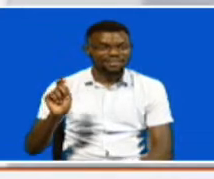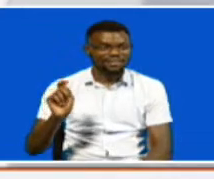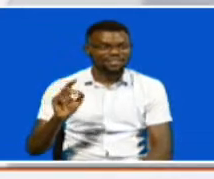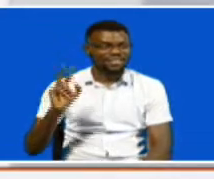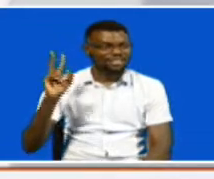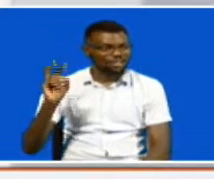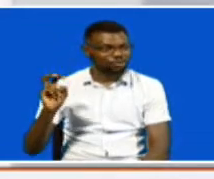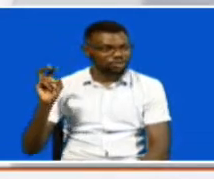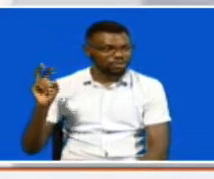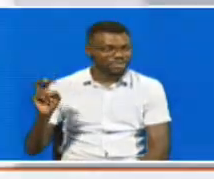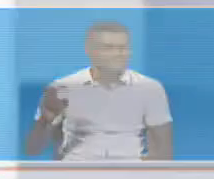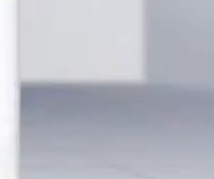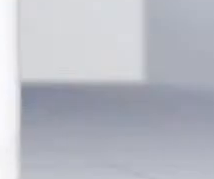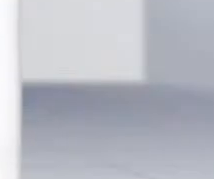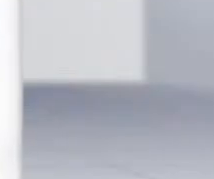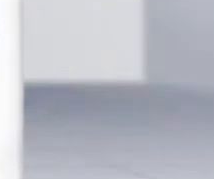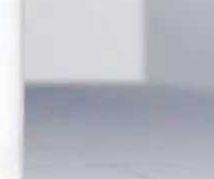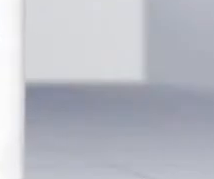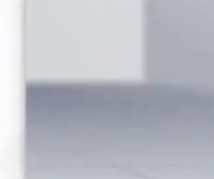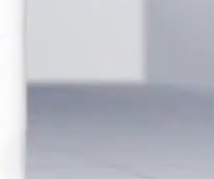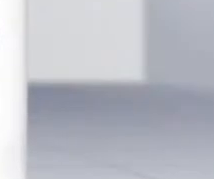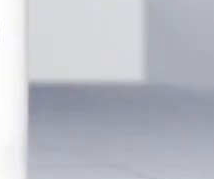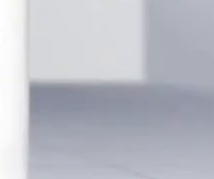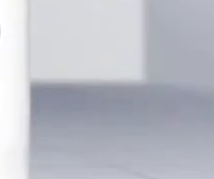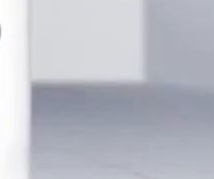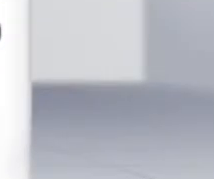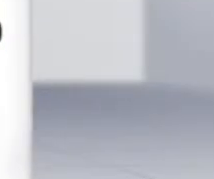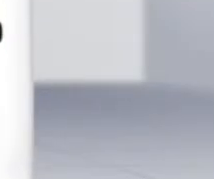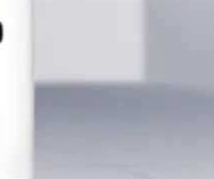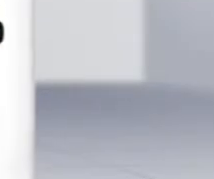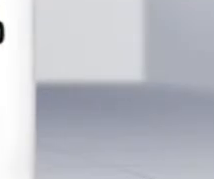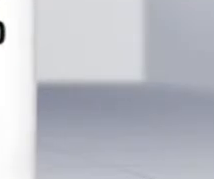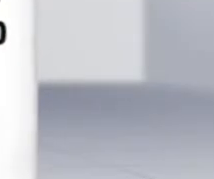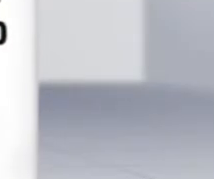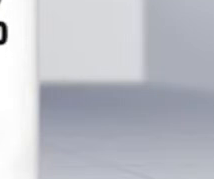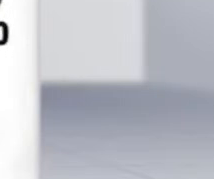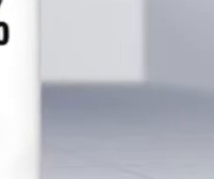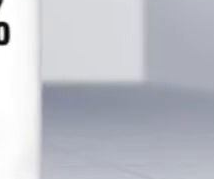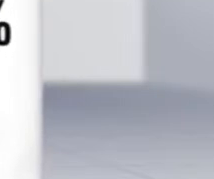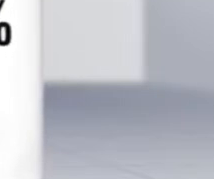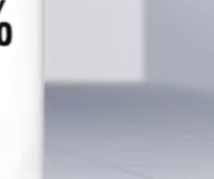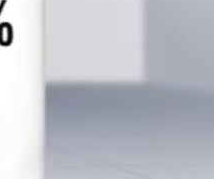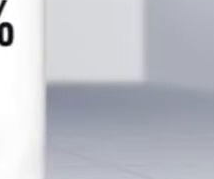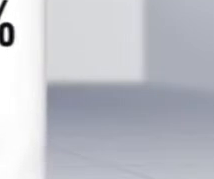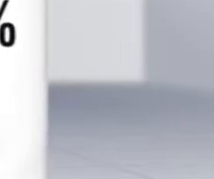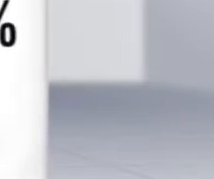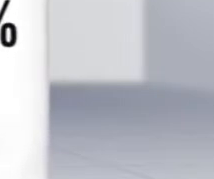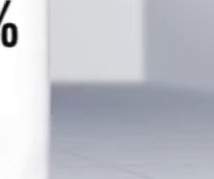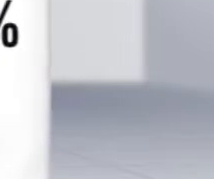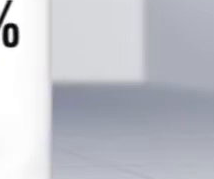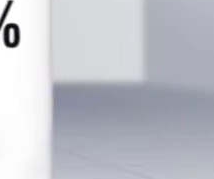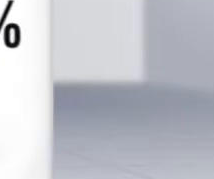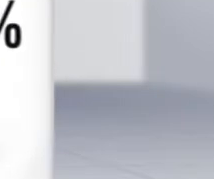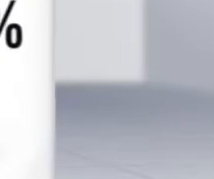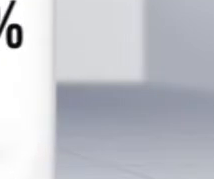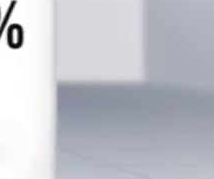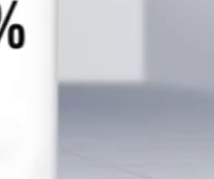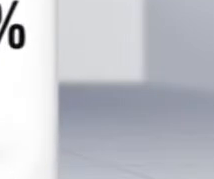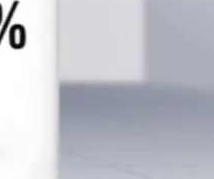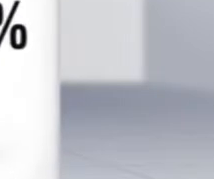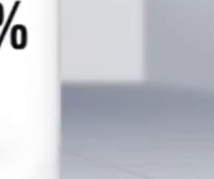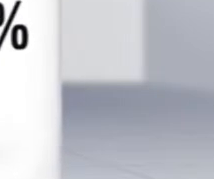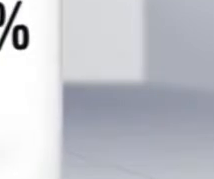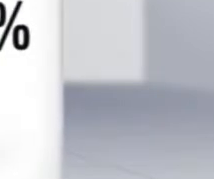by the Anti-Counterfeit Authority on counterfeit and other forms of illicit trade, the total value of illicit trade had a market share